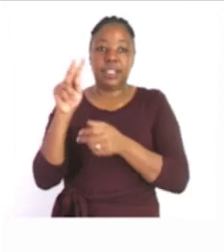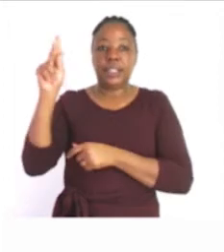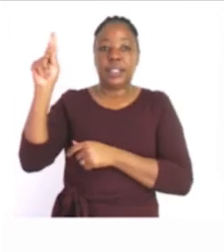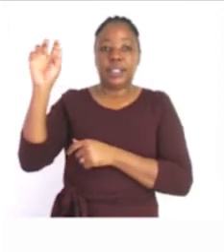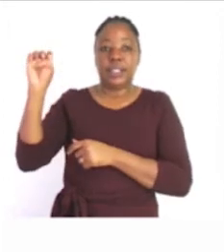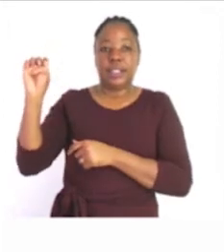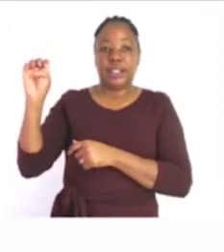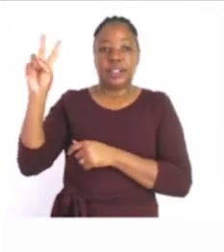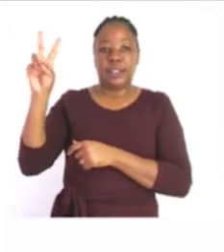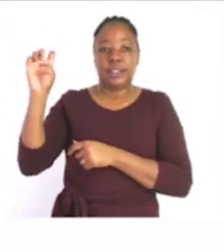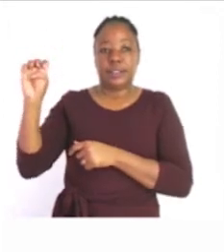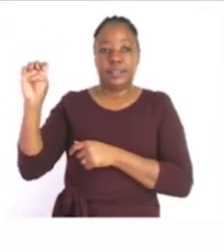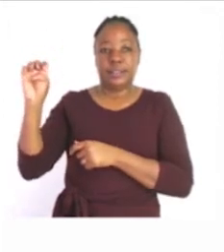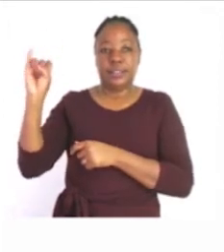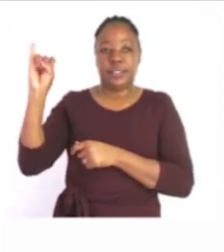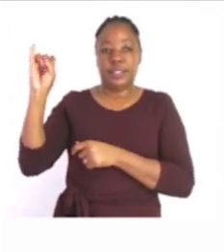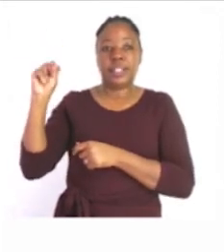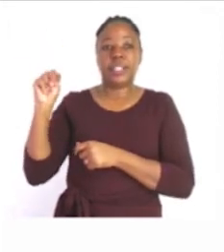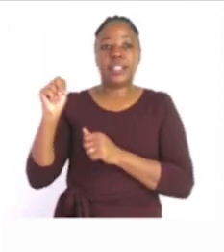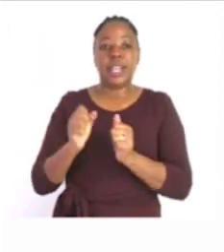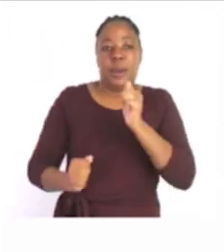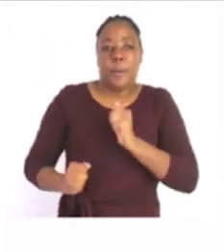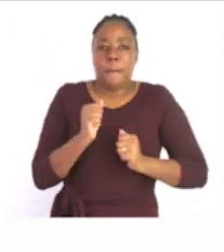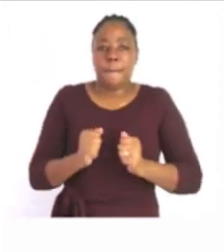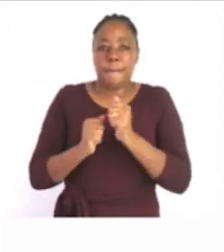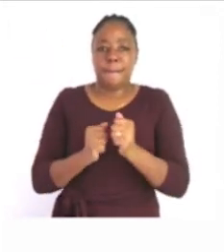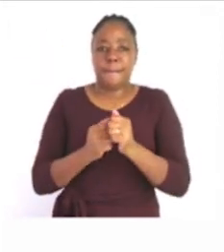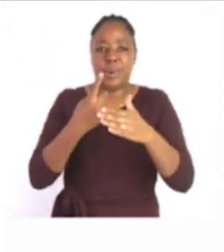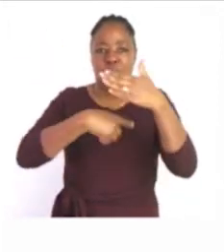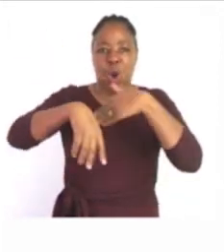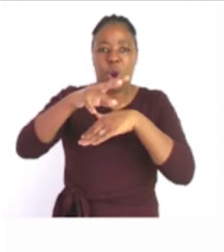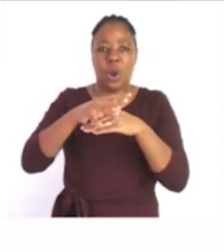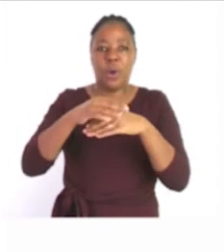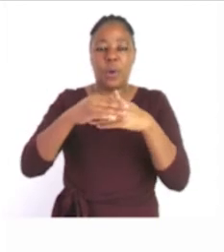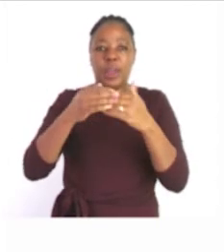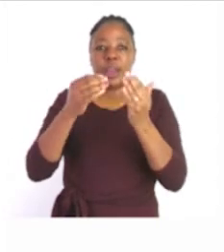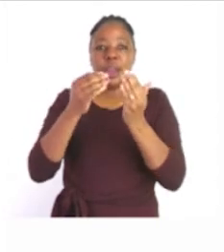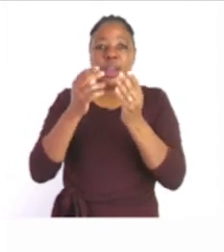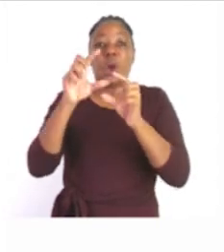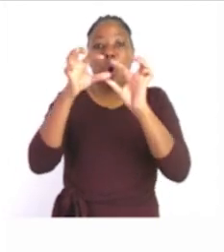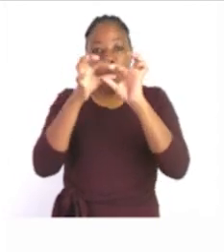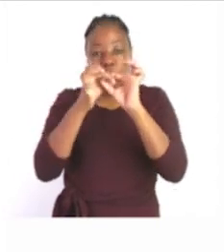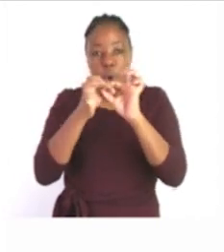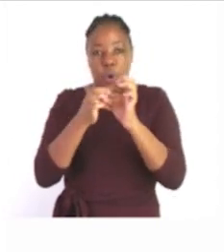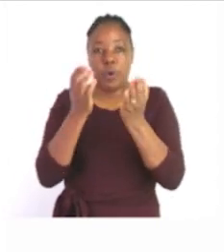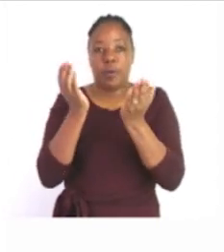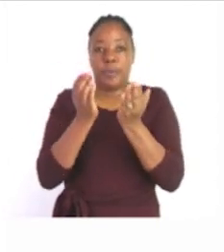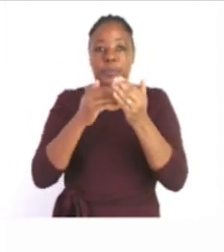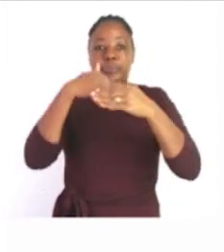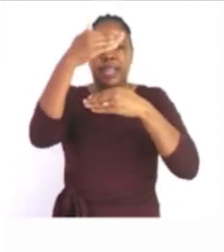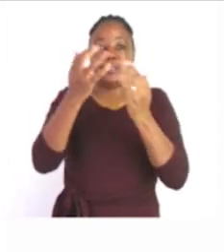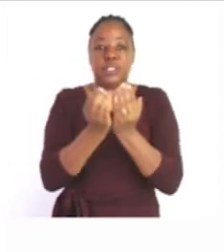ran all the way home after school. Now, we are looking for the verb.